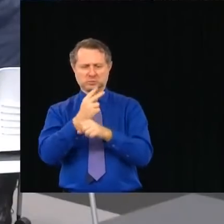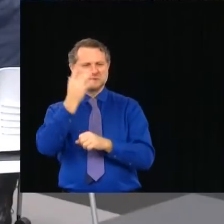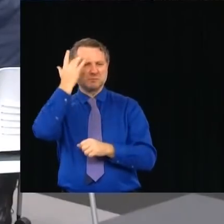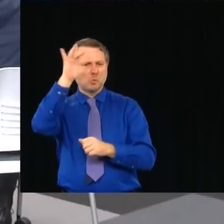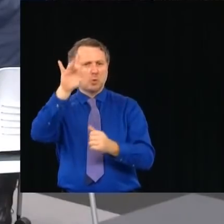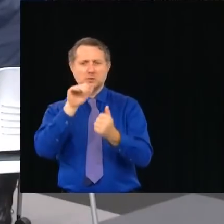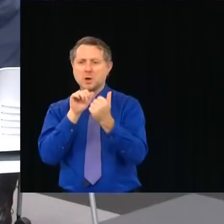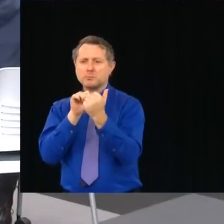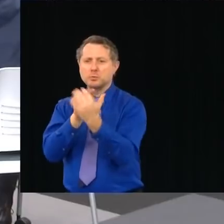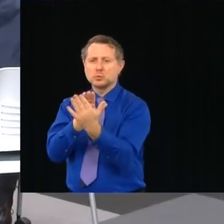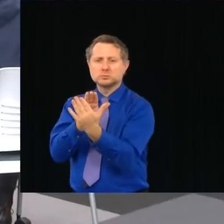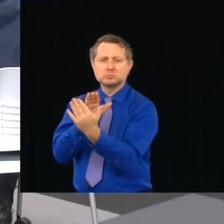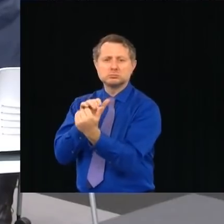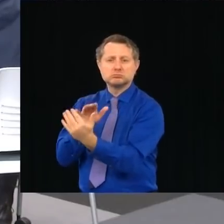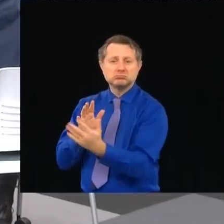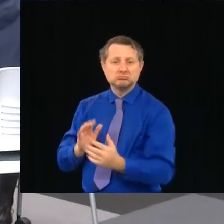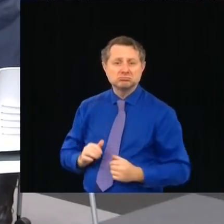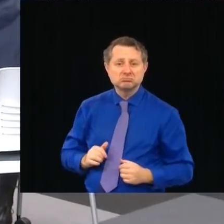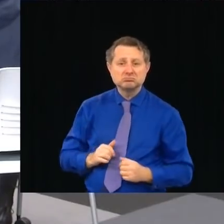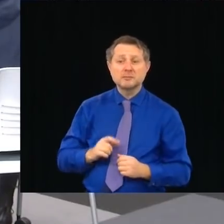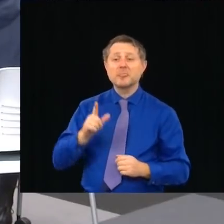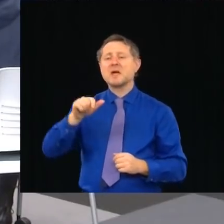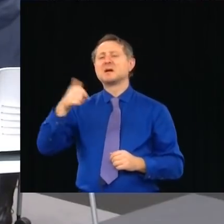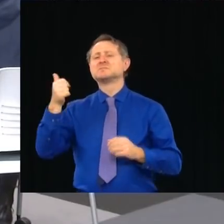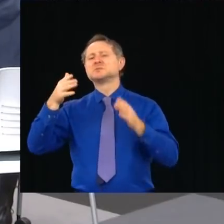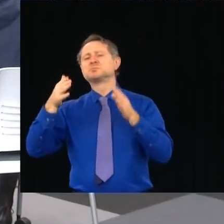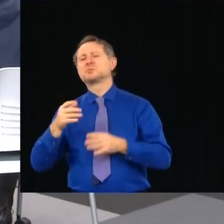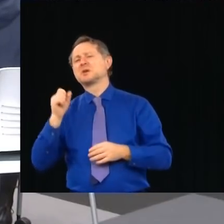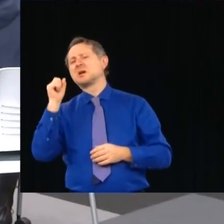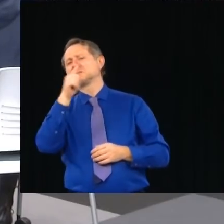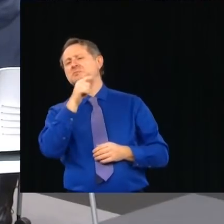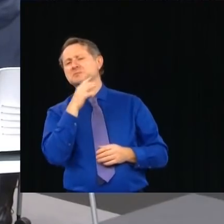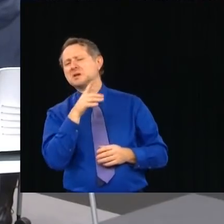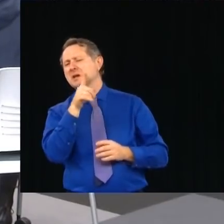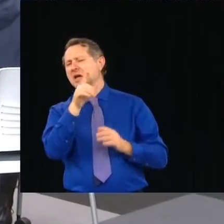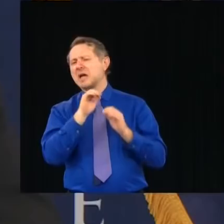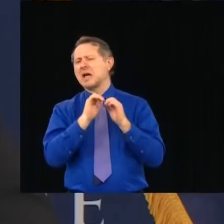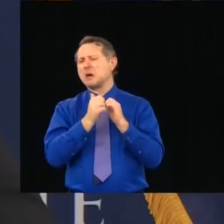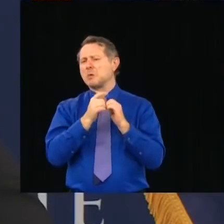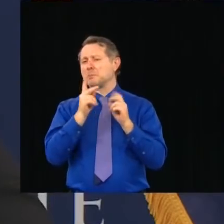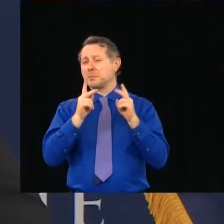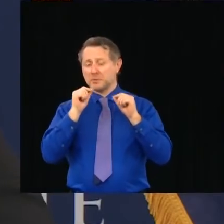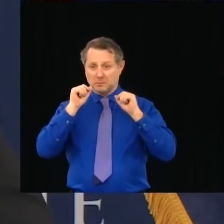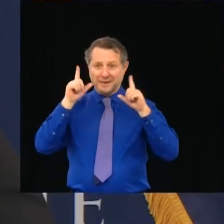see Americans looking tomorrow when they wake up and they're in phase one? The